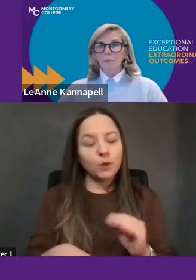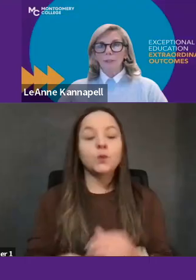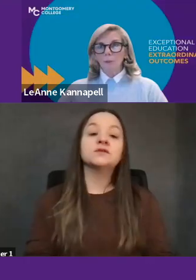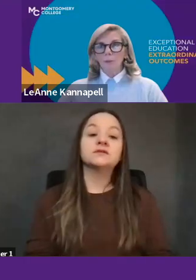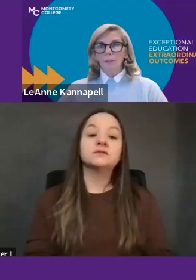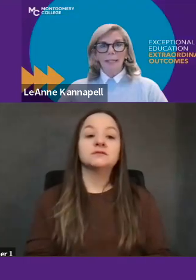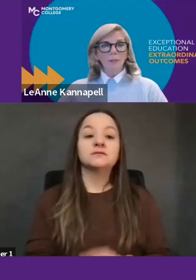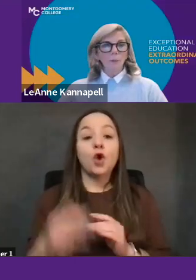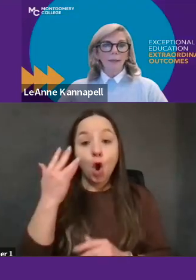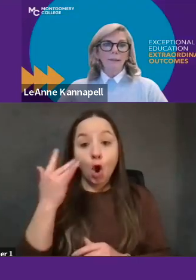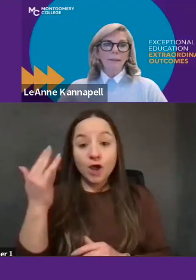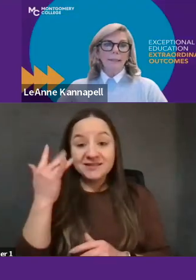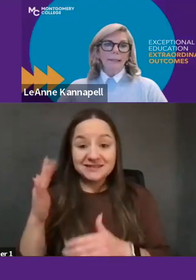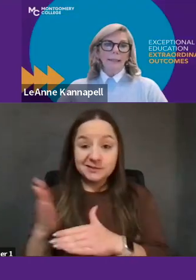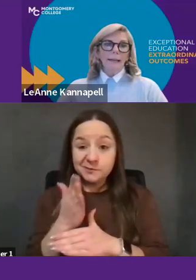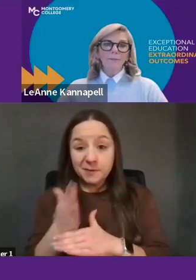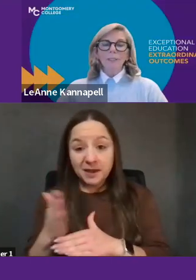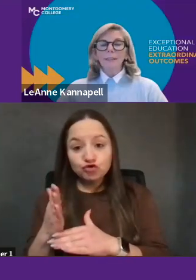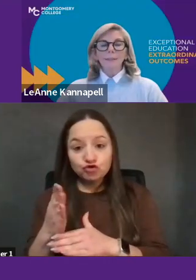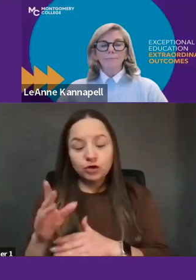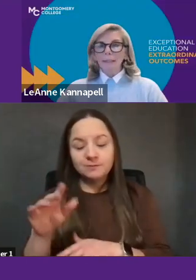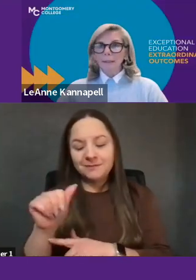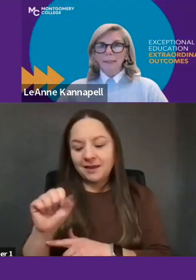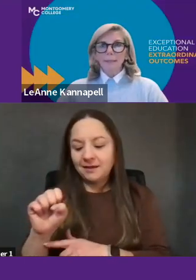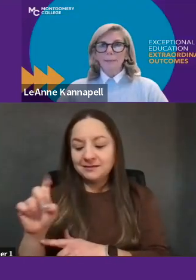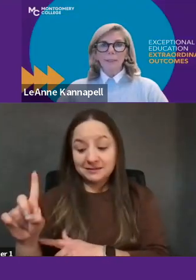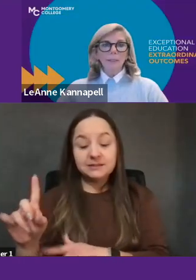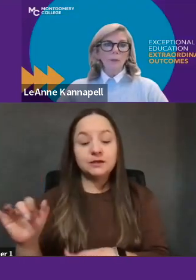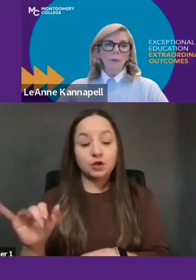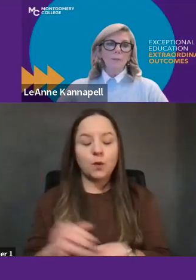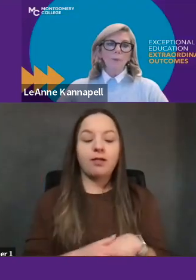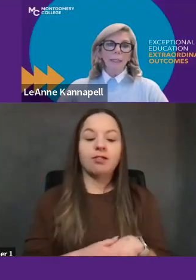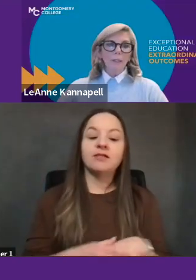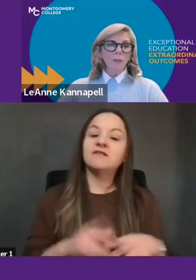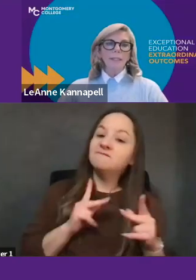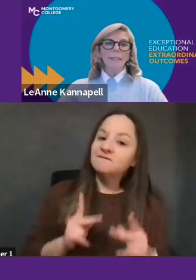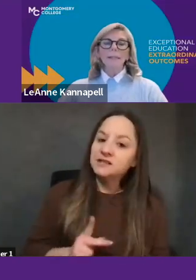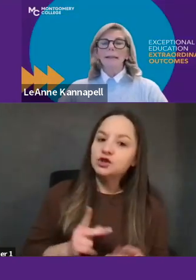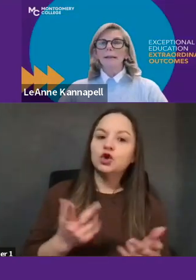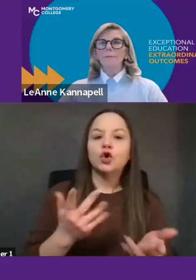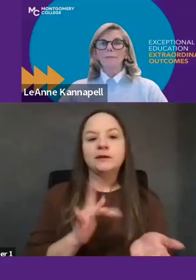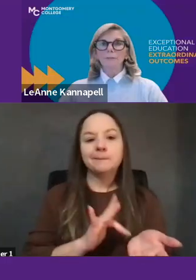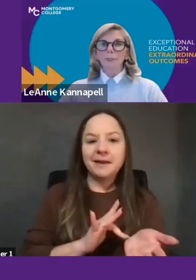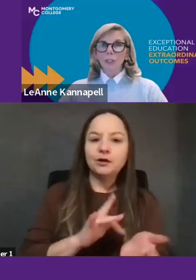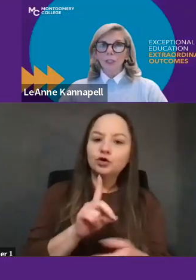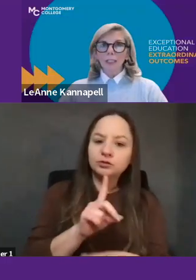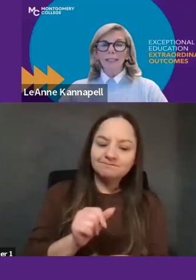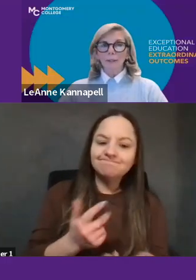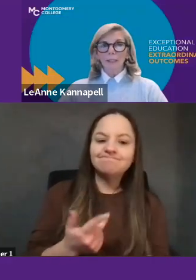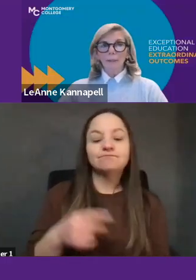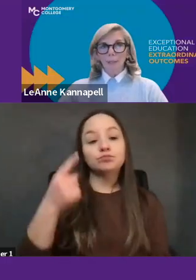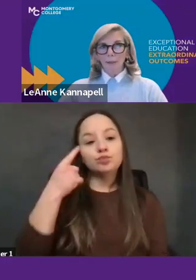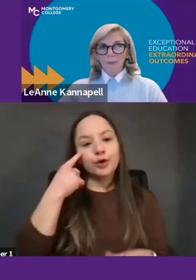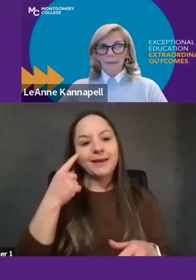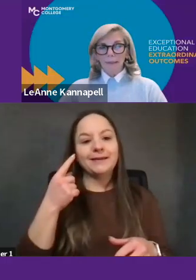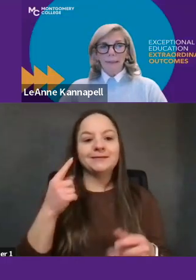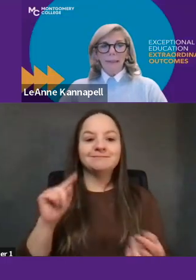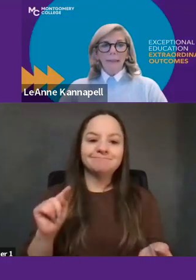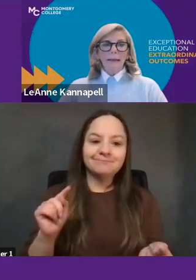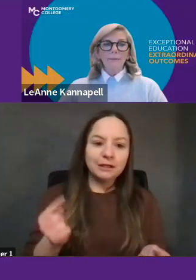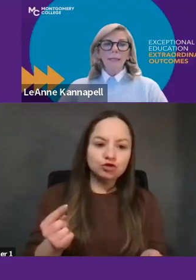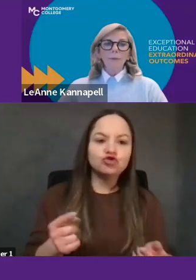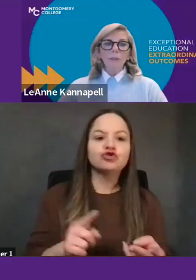Autism spectrum disorders as well. Physical and medical disabilities, of course, brain injuries, vision and hearing